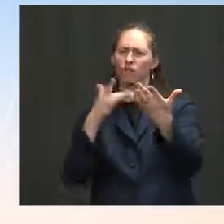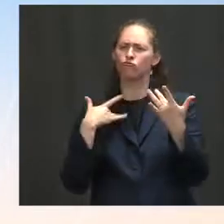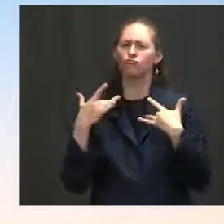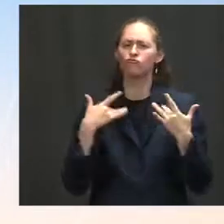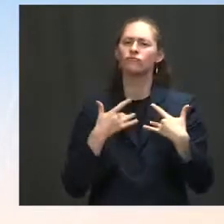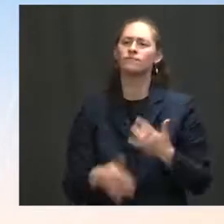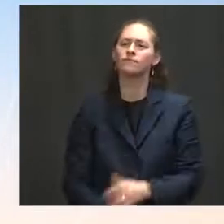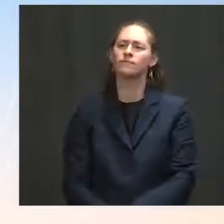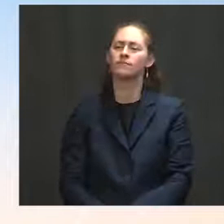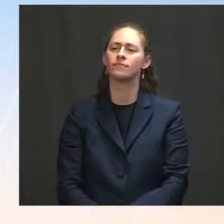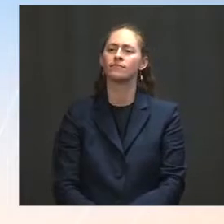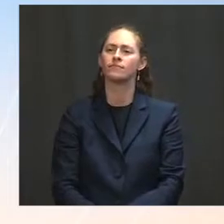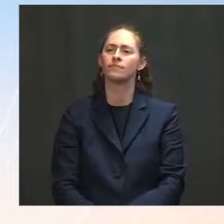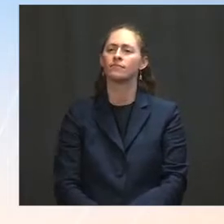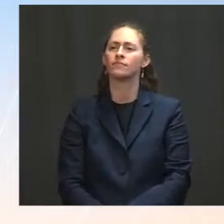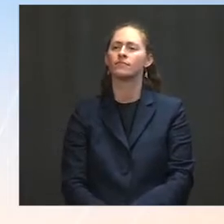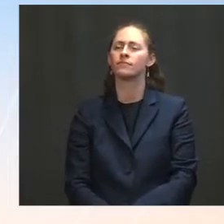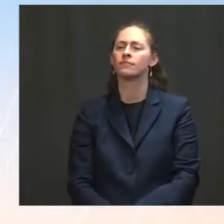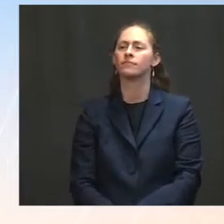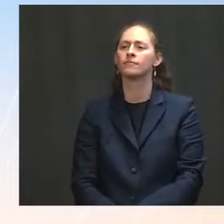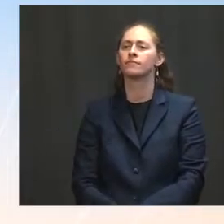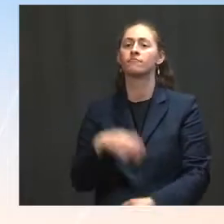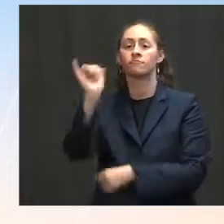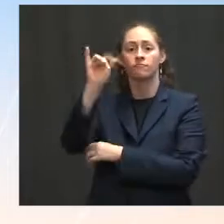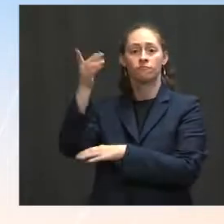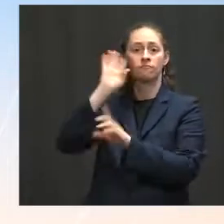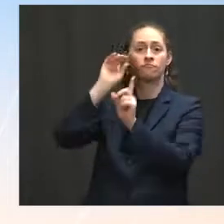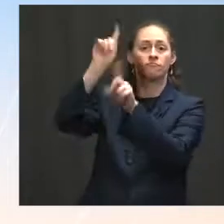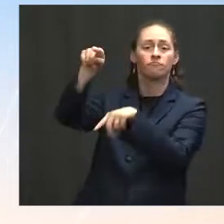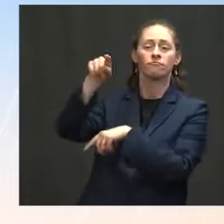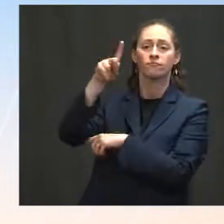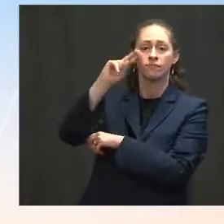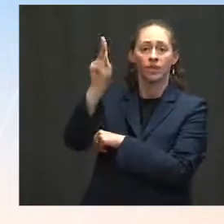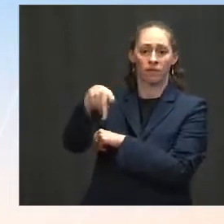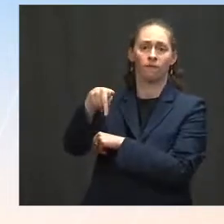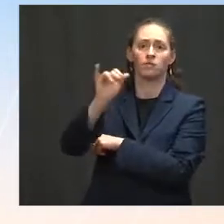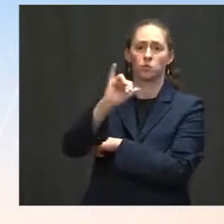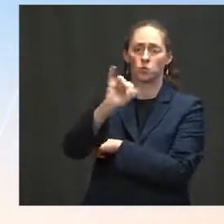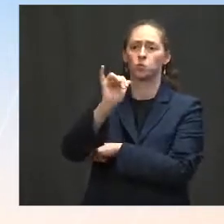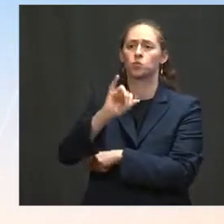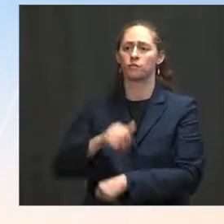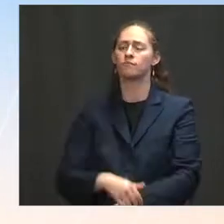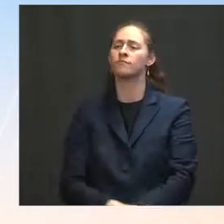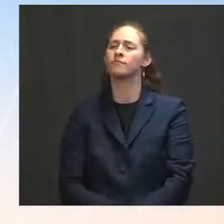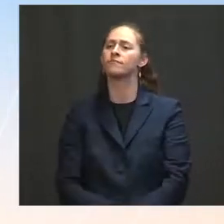in Philadelphia, the birthplace of democracy, on his administration's actions to protect the